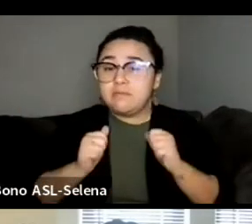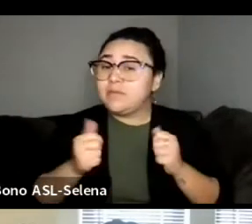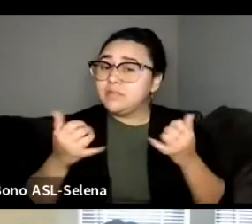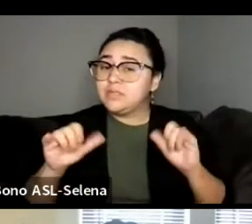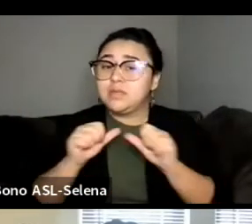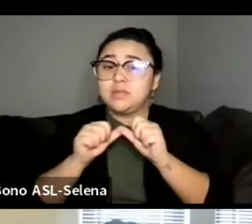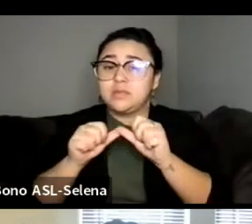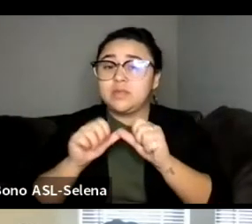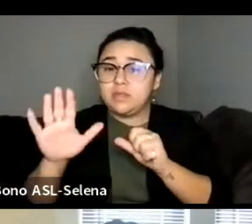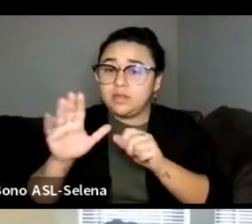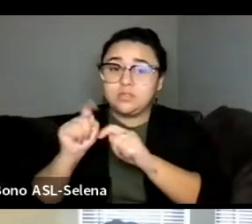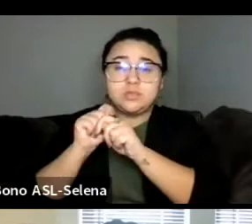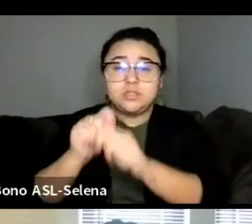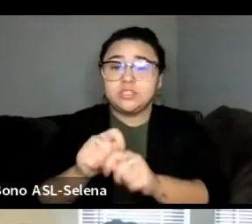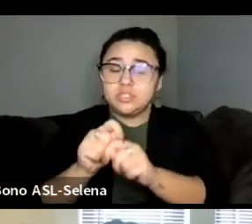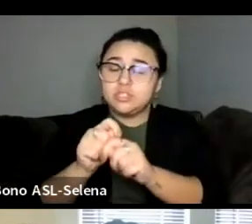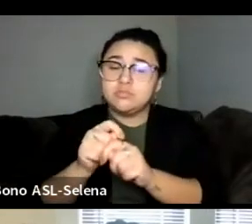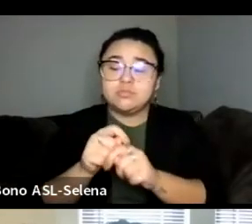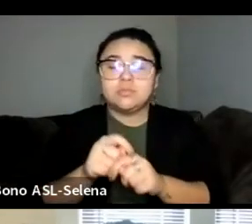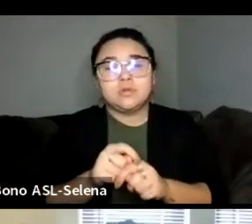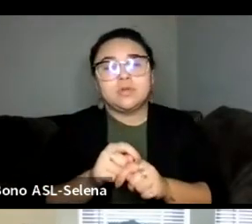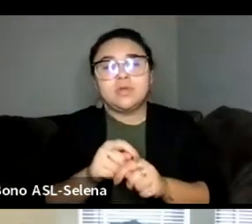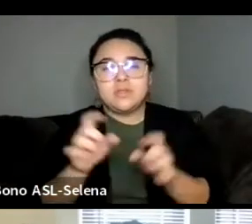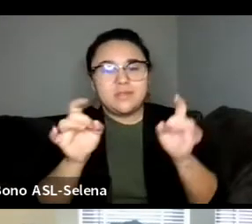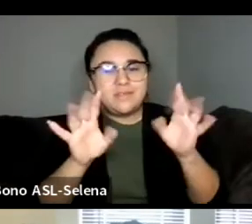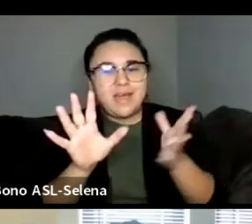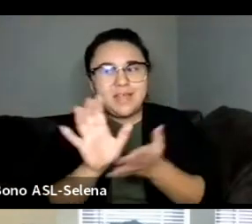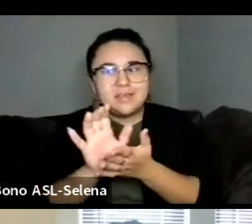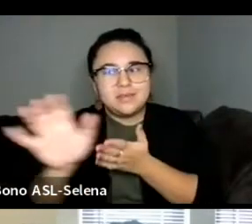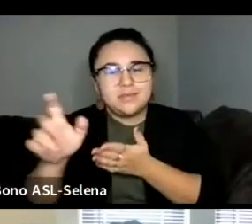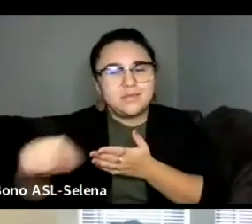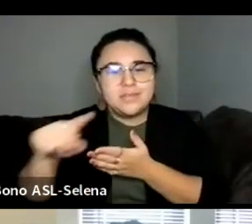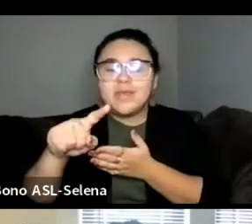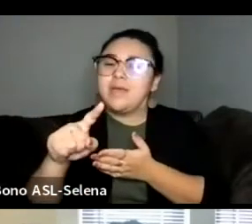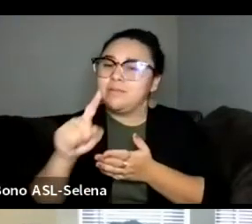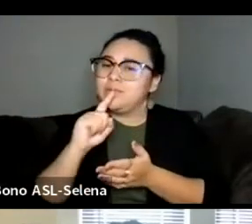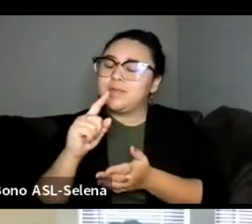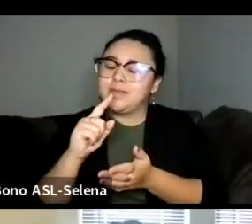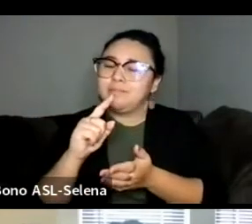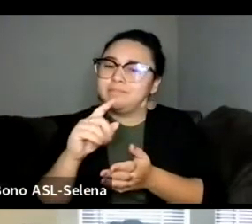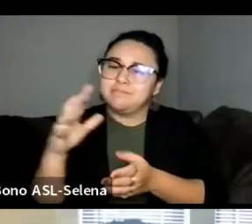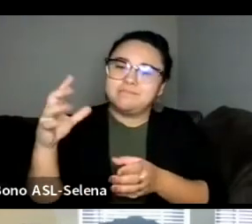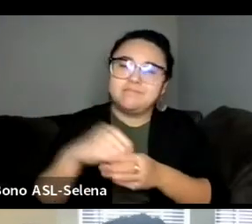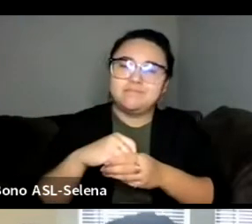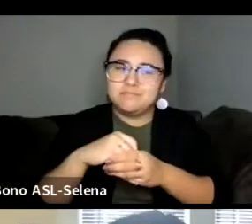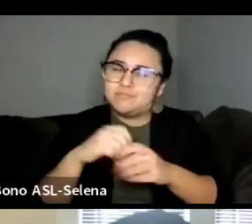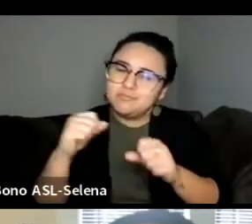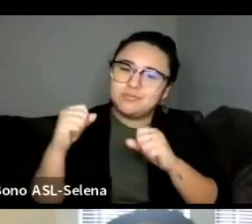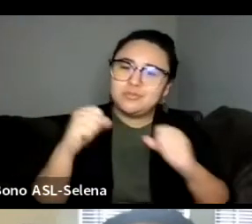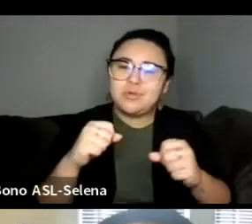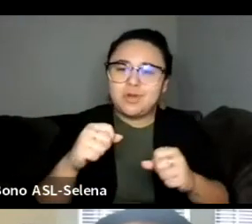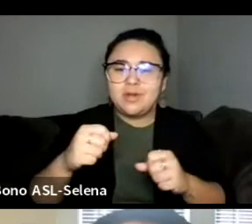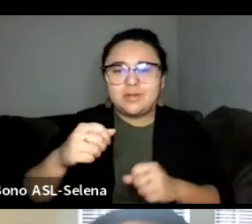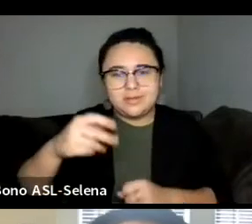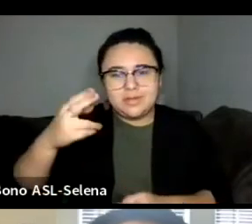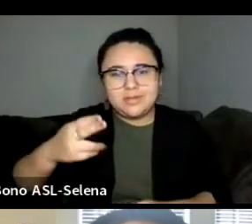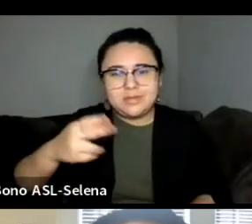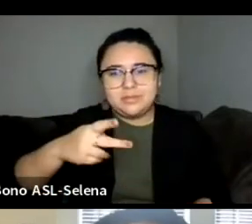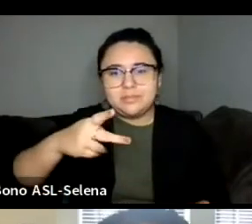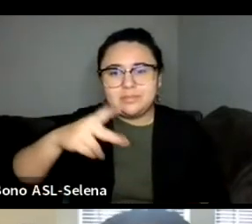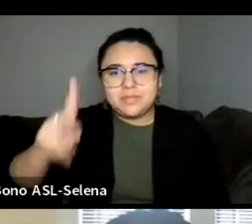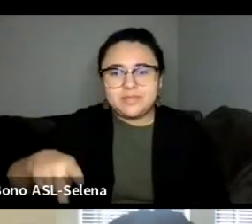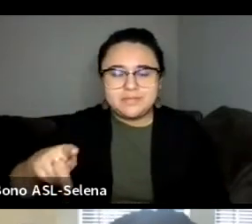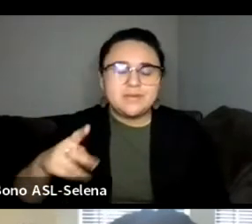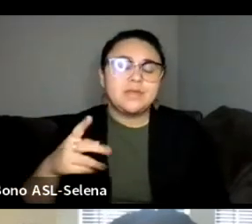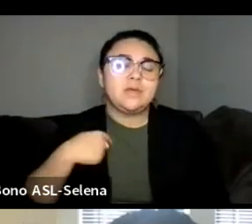the Lenape from their homeland is a powerful part of the history of Pennsylvania. And we acknowledge that in this moment, and we work